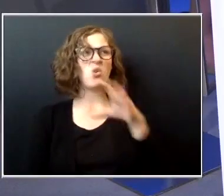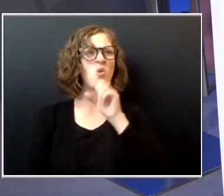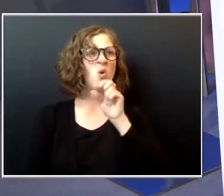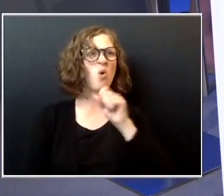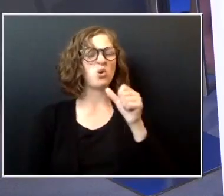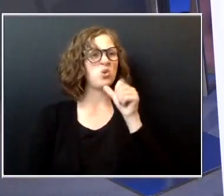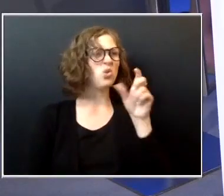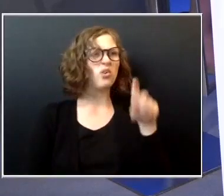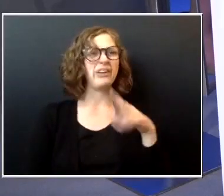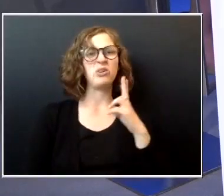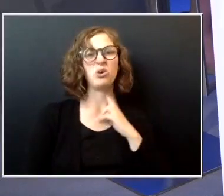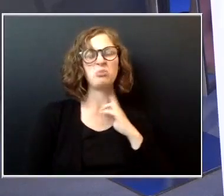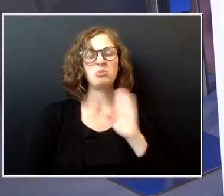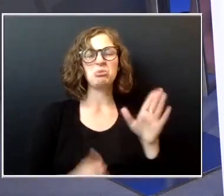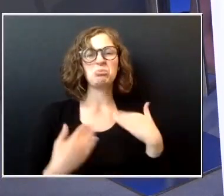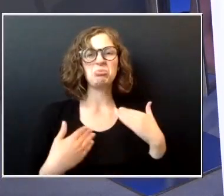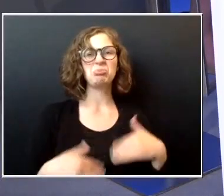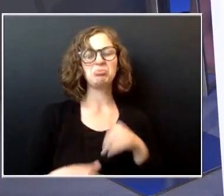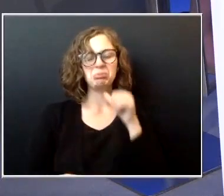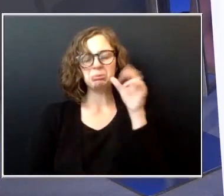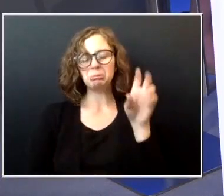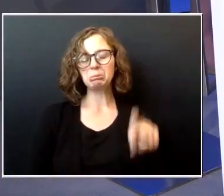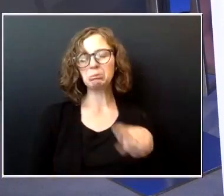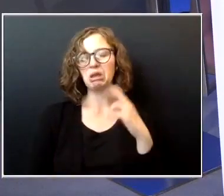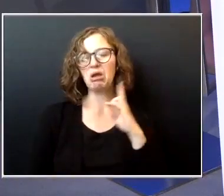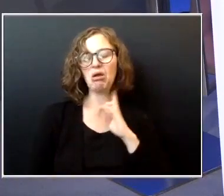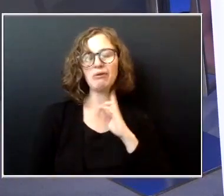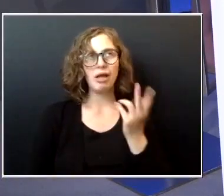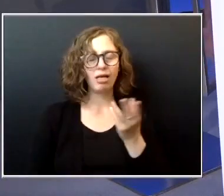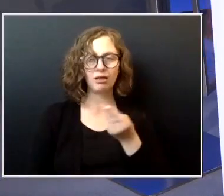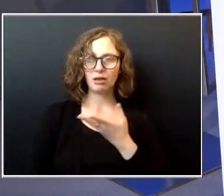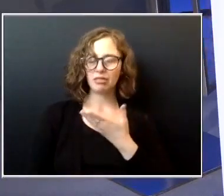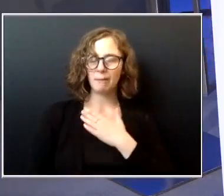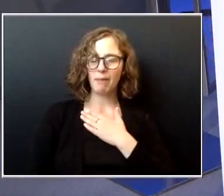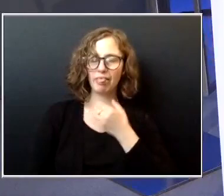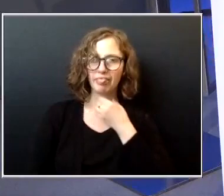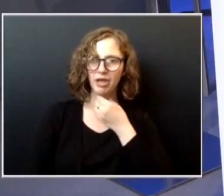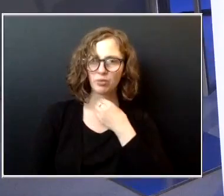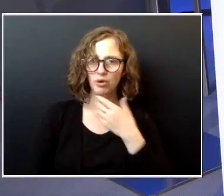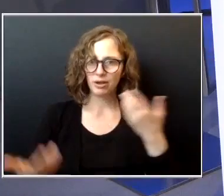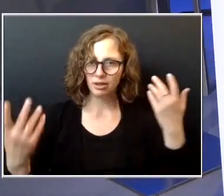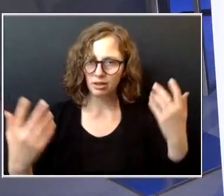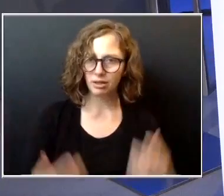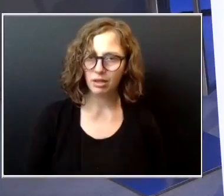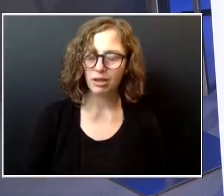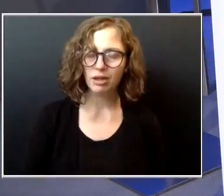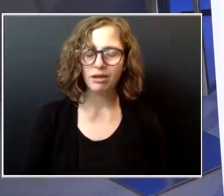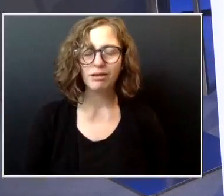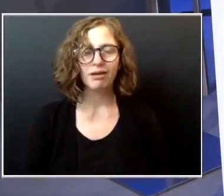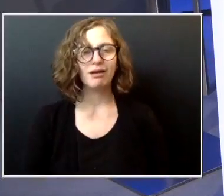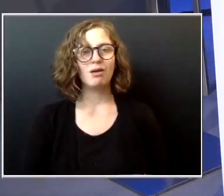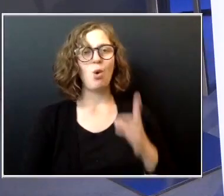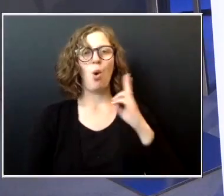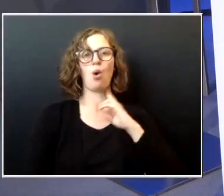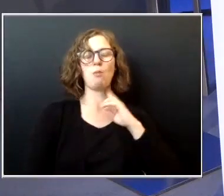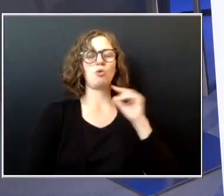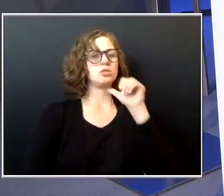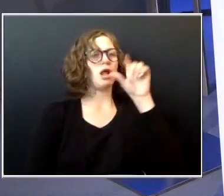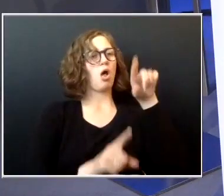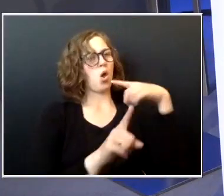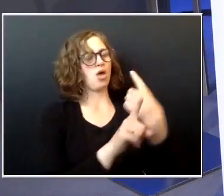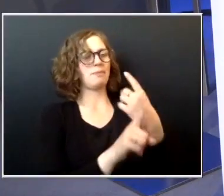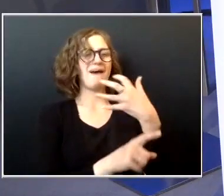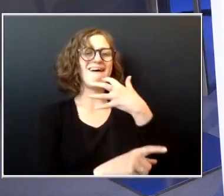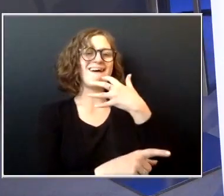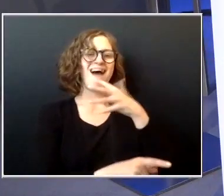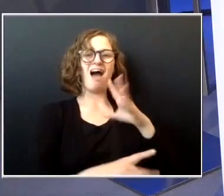any hormones. She says, tell that to my thyroid. It's not just about hot flashes. She says, I'll never return to that office.